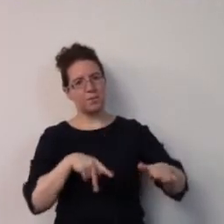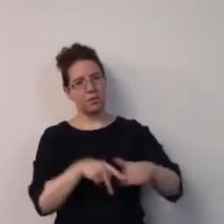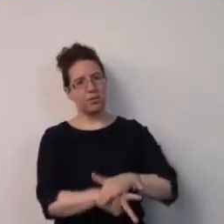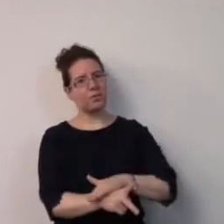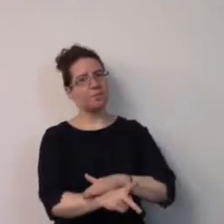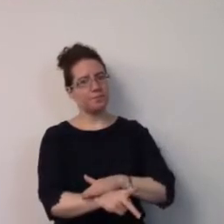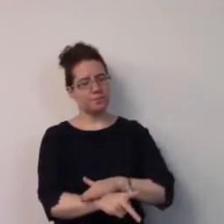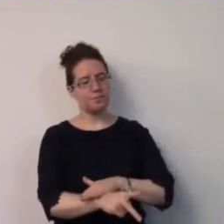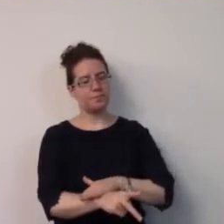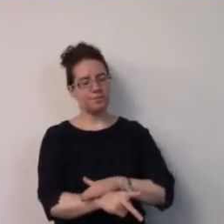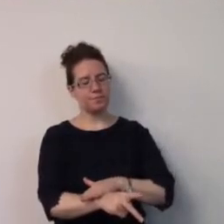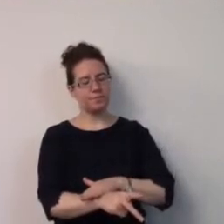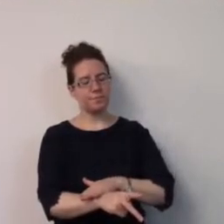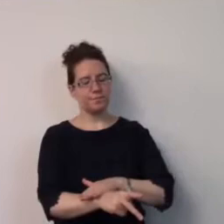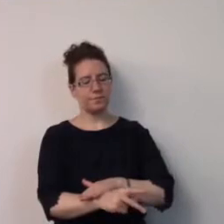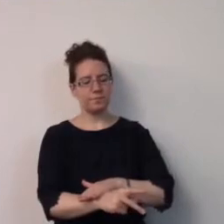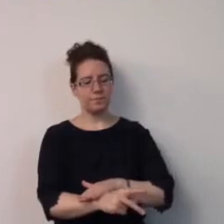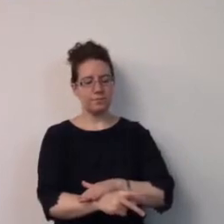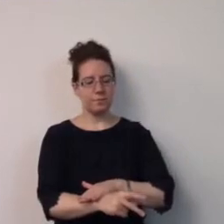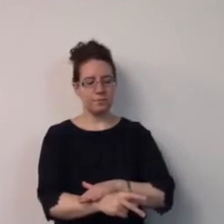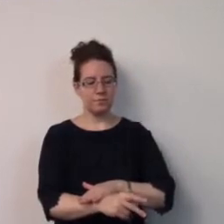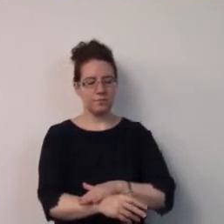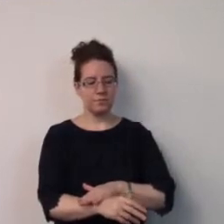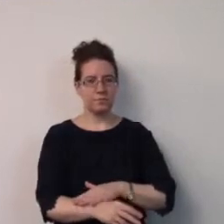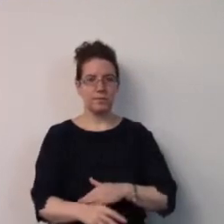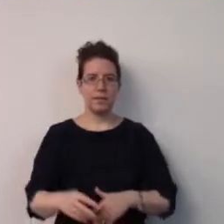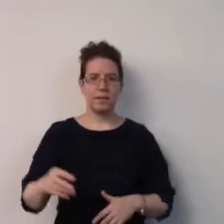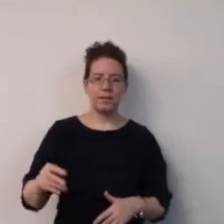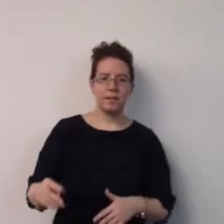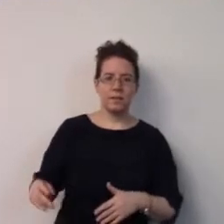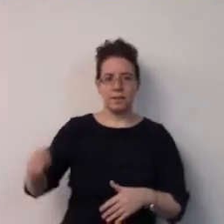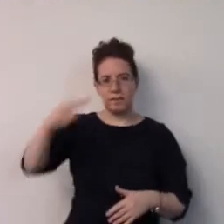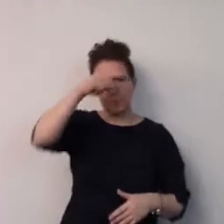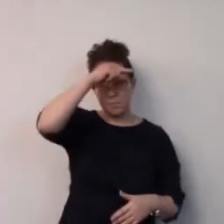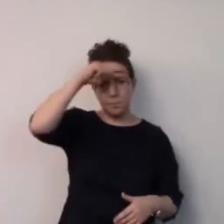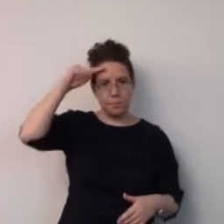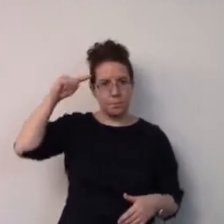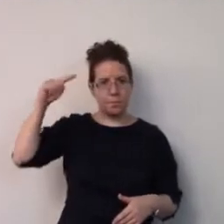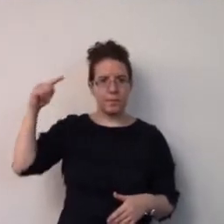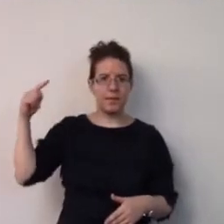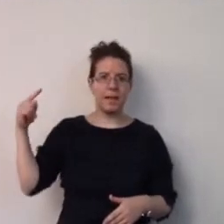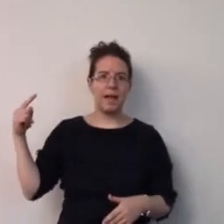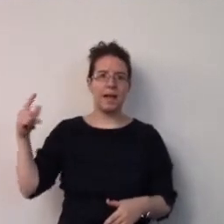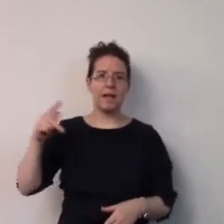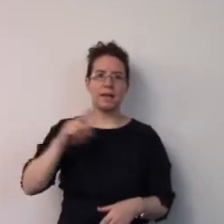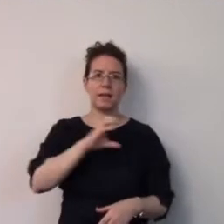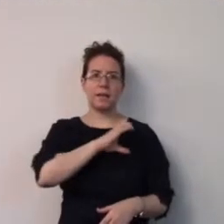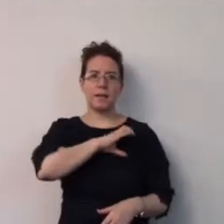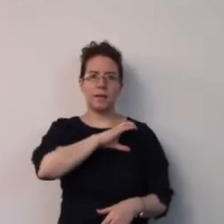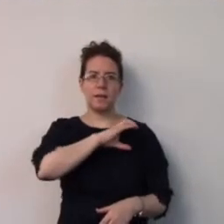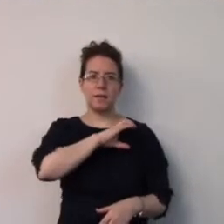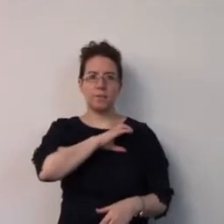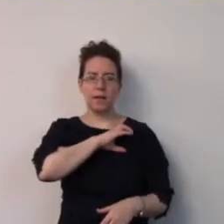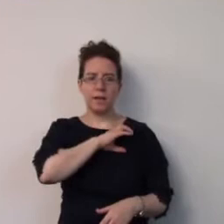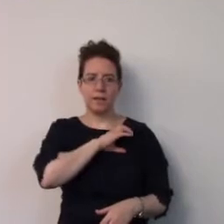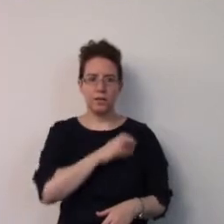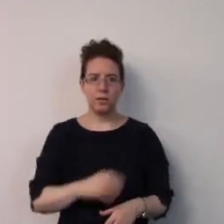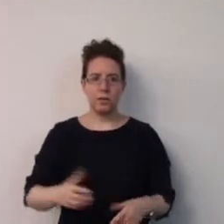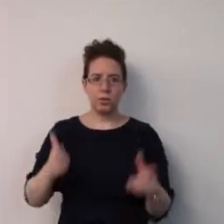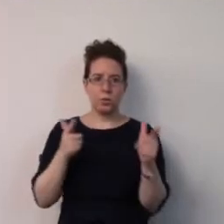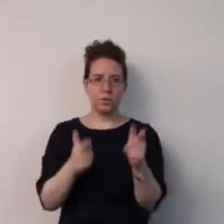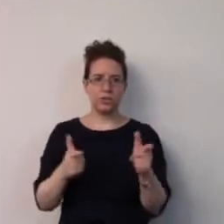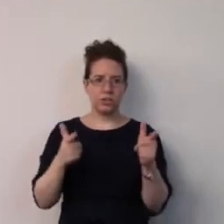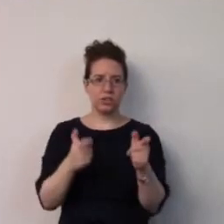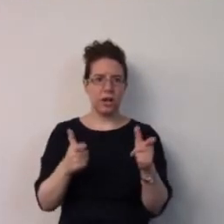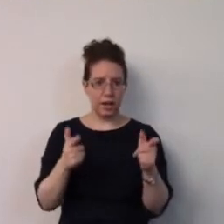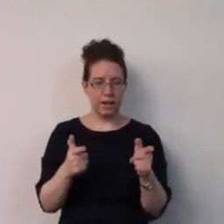Thefts come from within. Right. And defiled. That's the word. That's right. Amen. He was a good man.